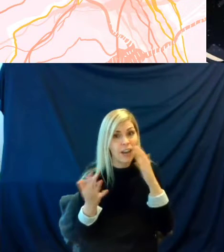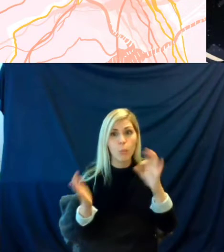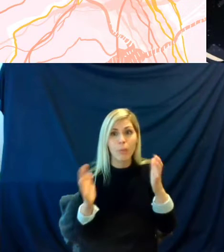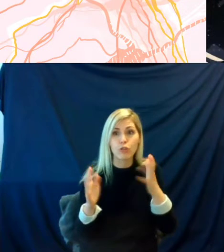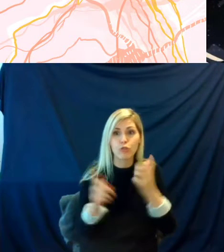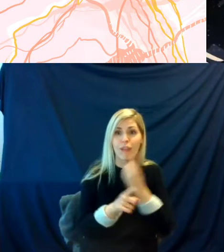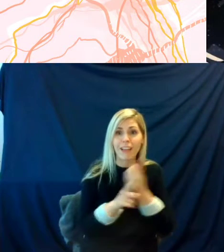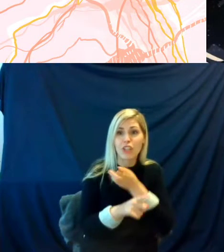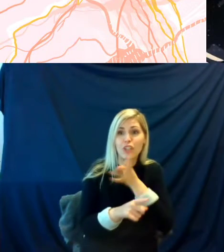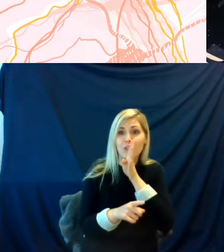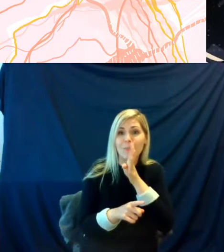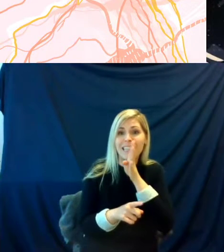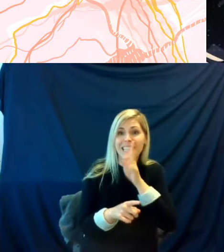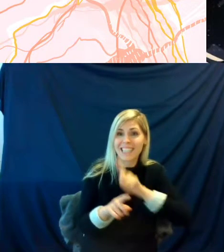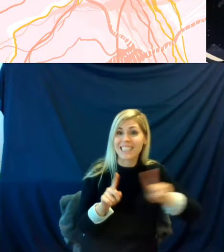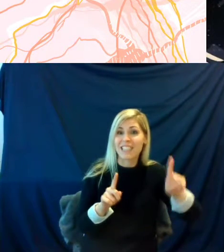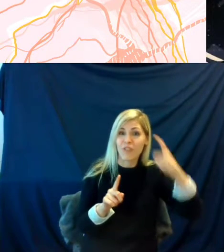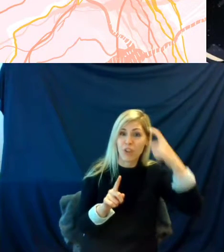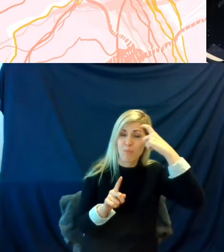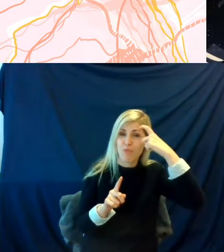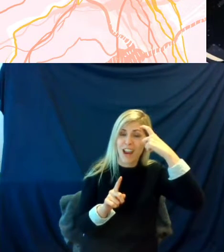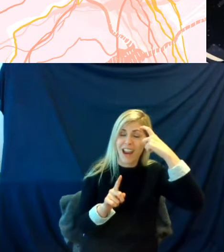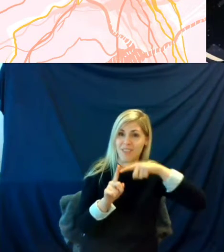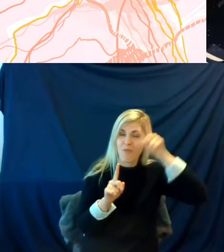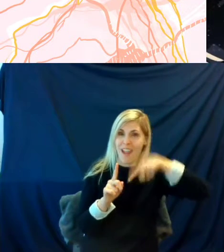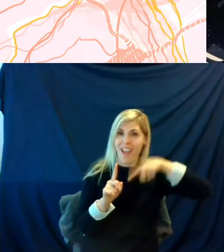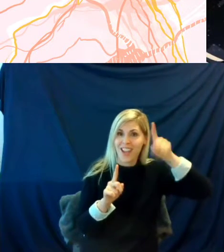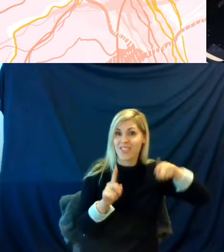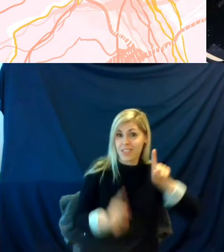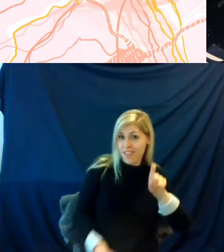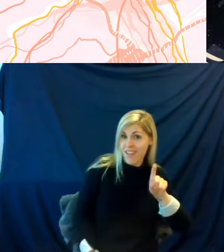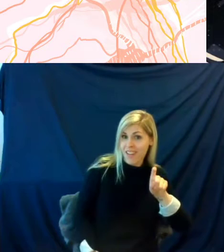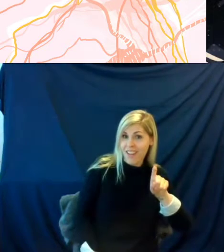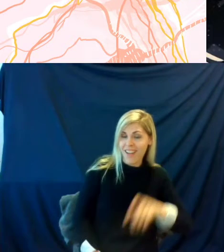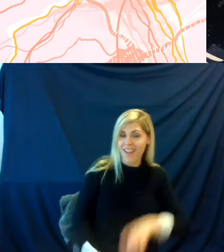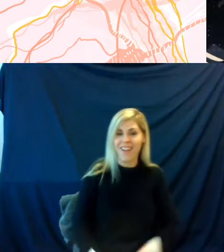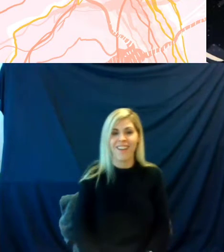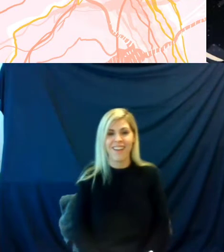versus regular speaking leads to different brainwaves.